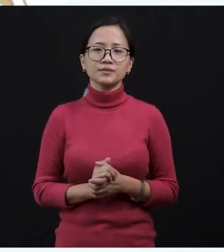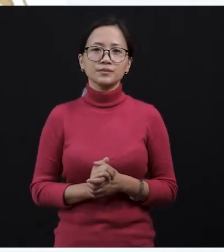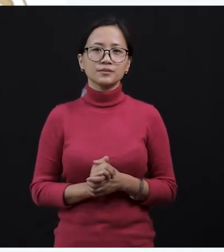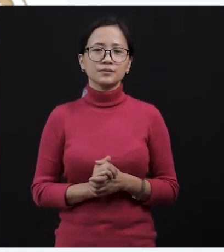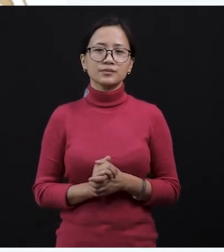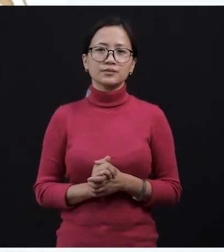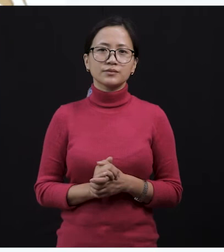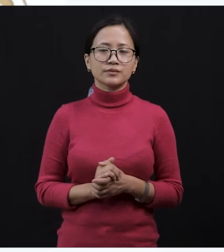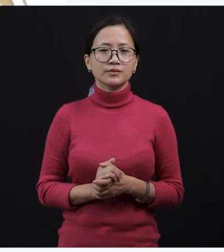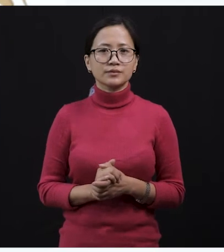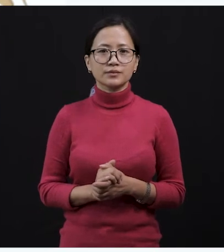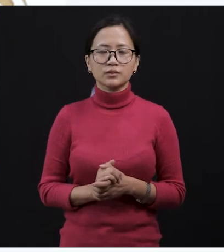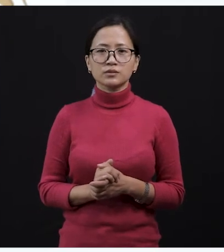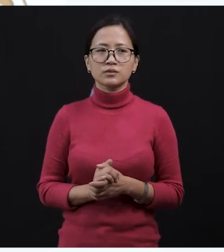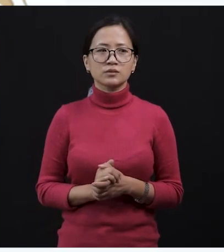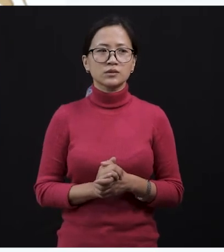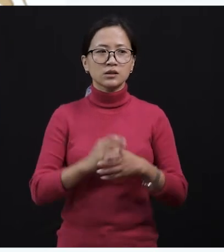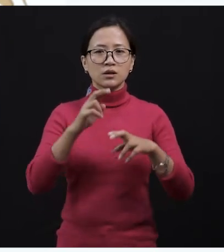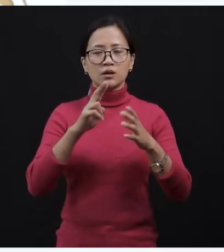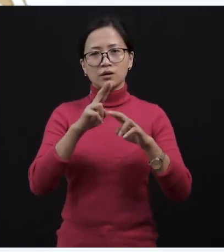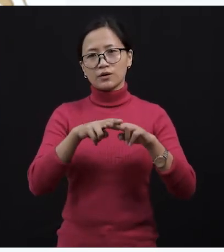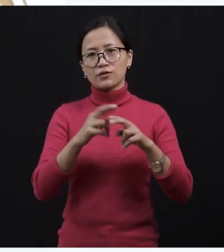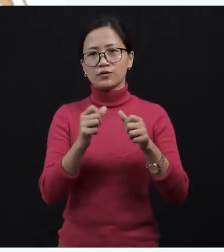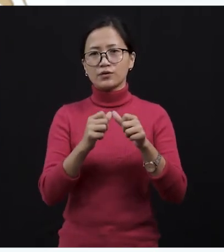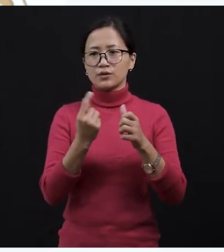Okay? Plants. And when I say fauna,